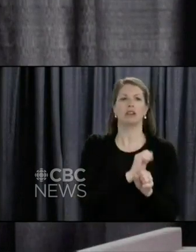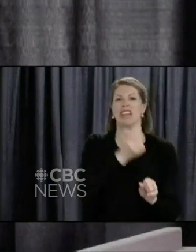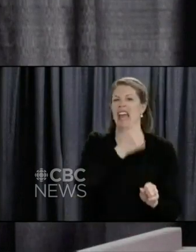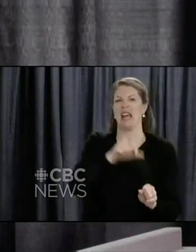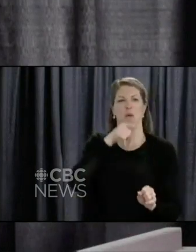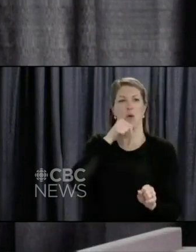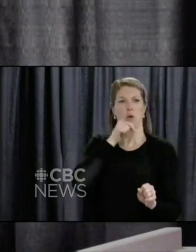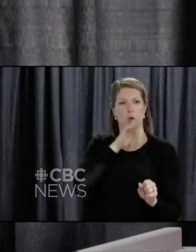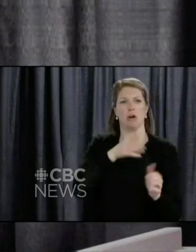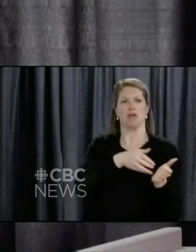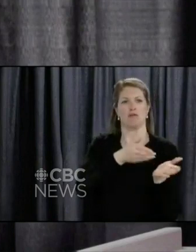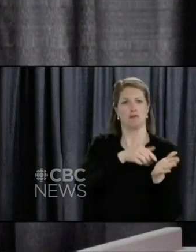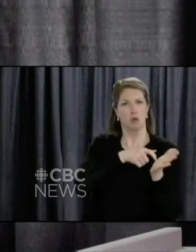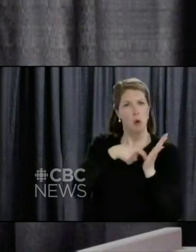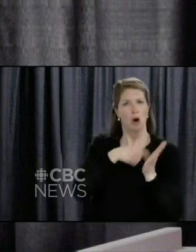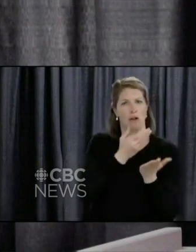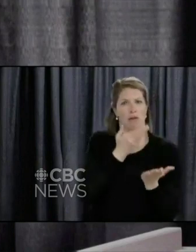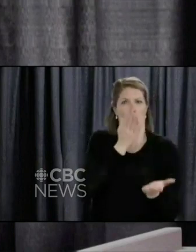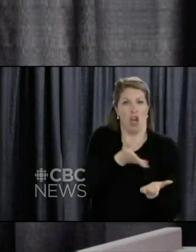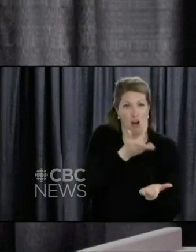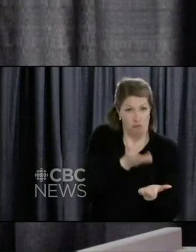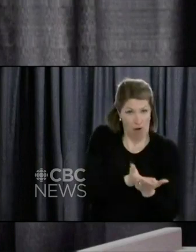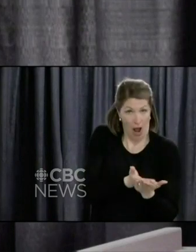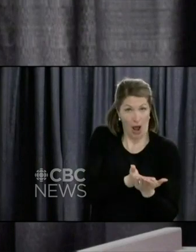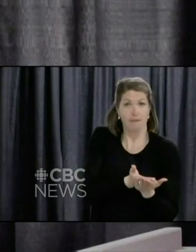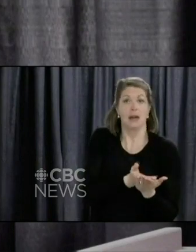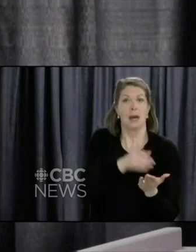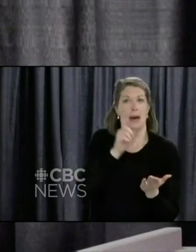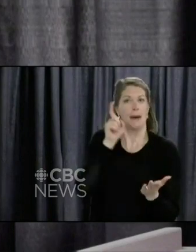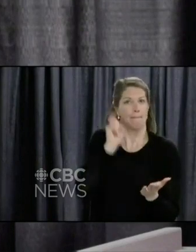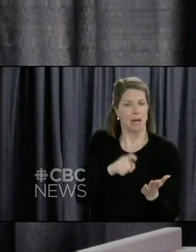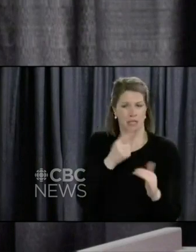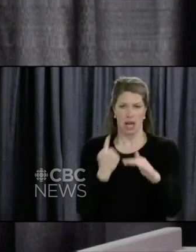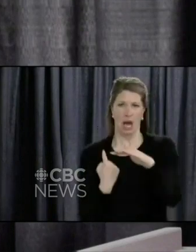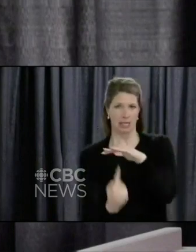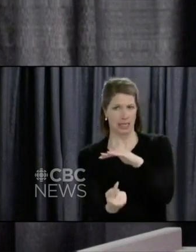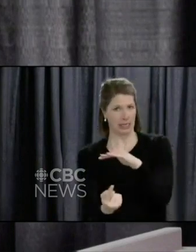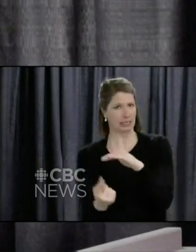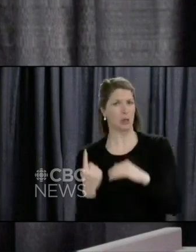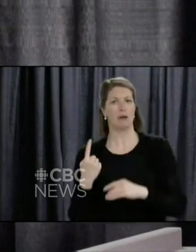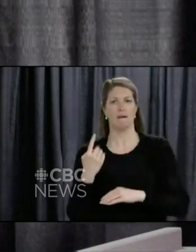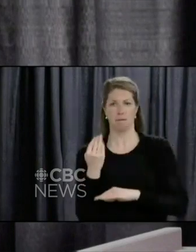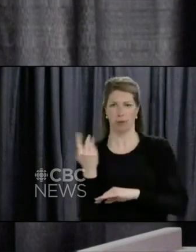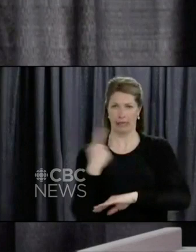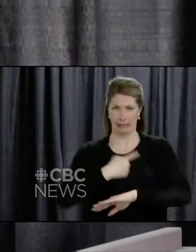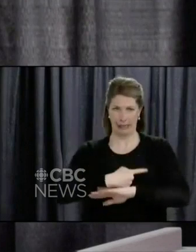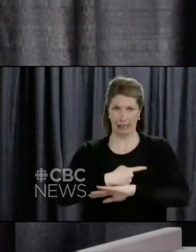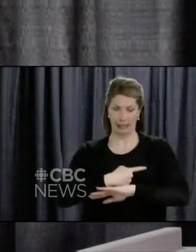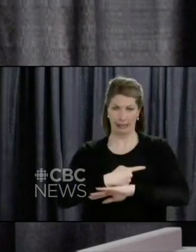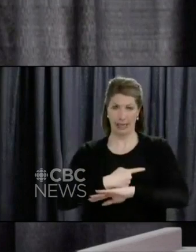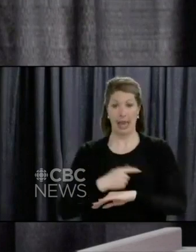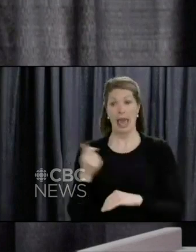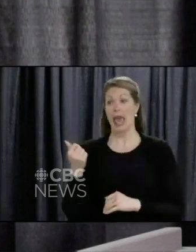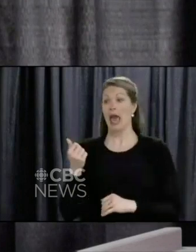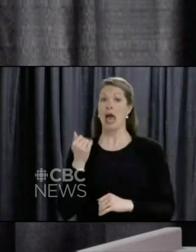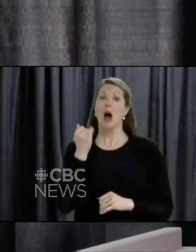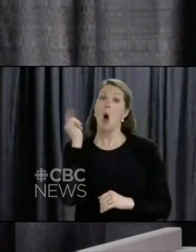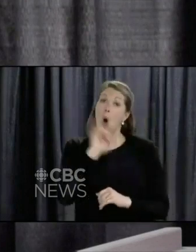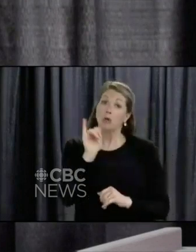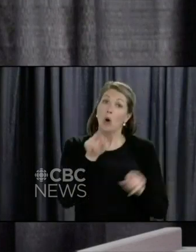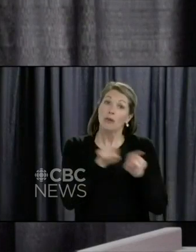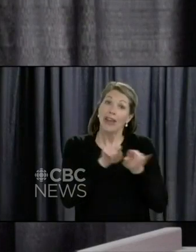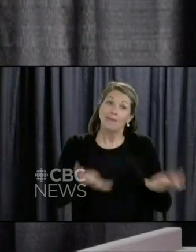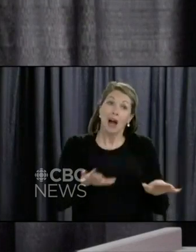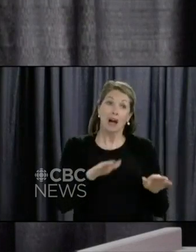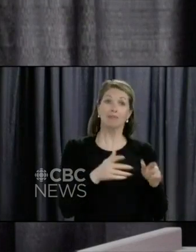like to remind the public that in addition to the order implemented last week requiring all travelers to sign a declaration upon entering the province,